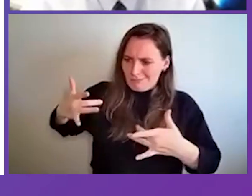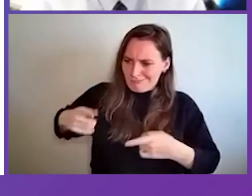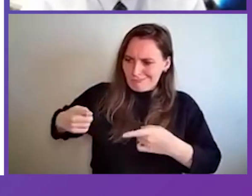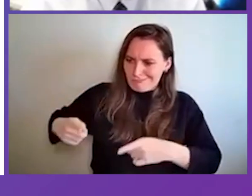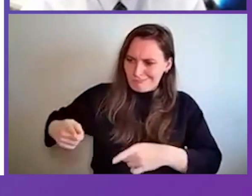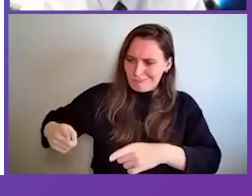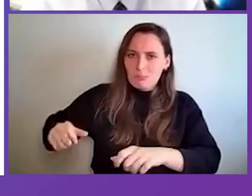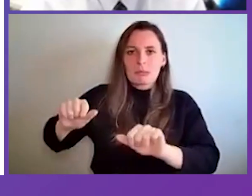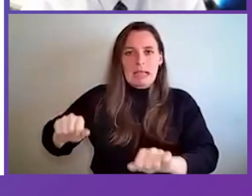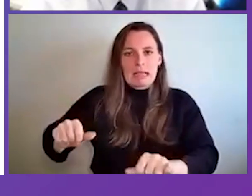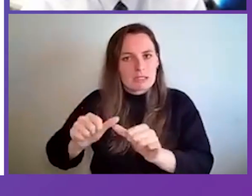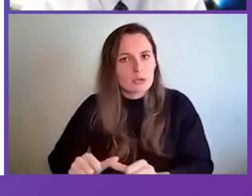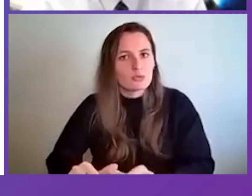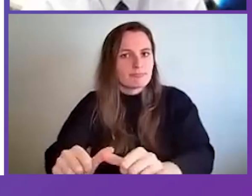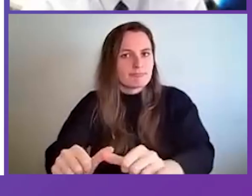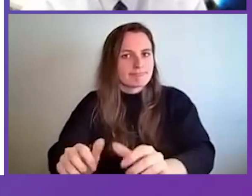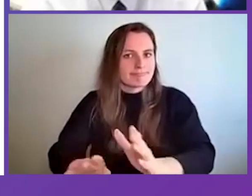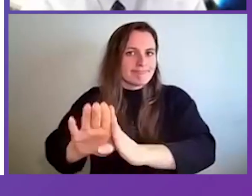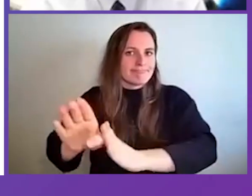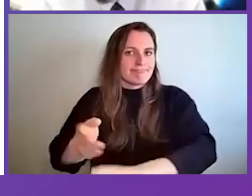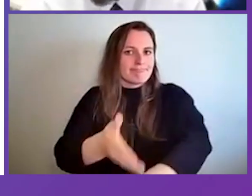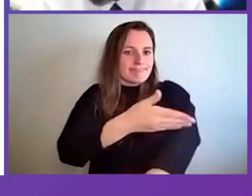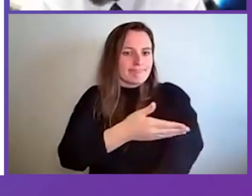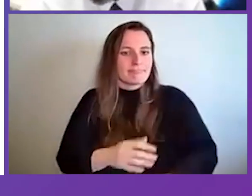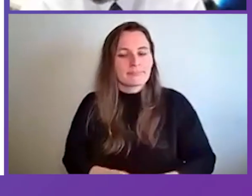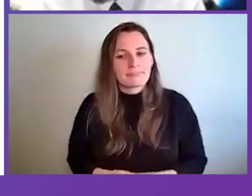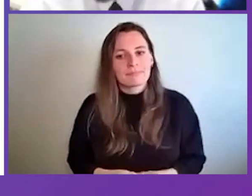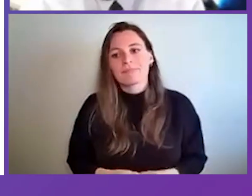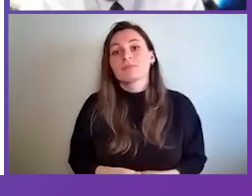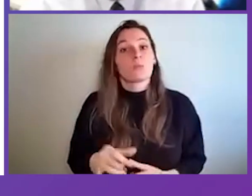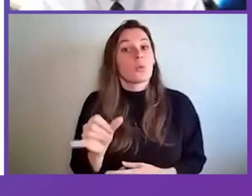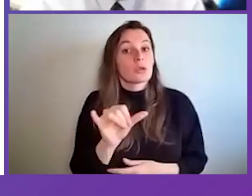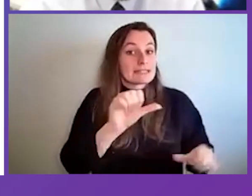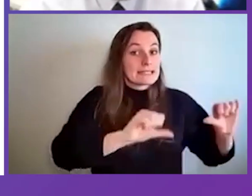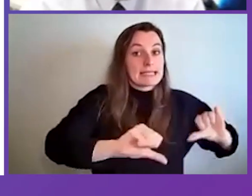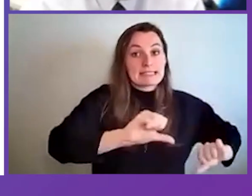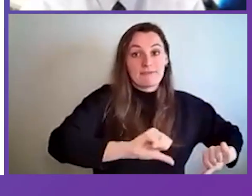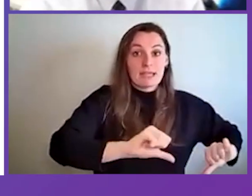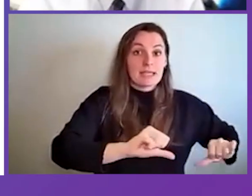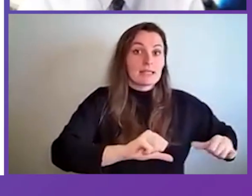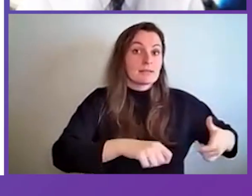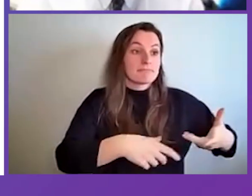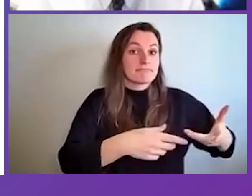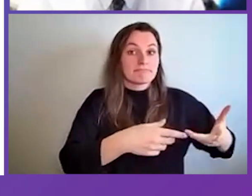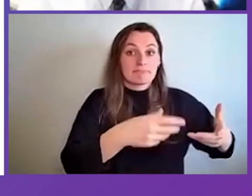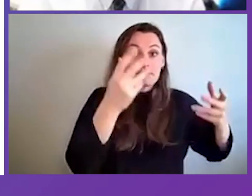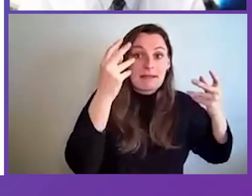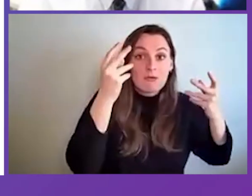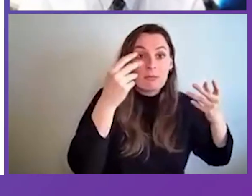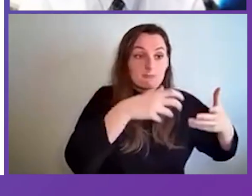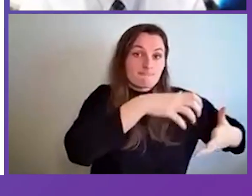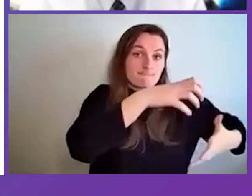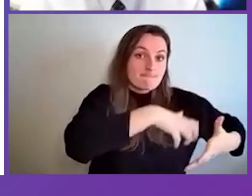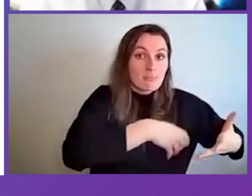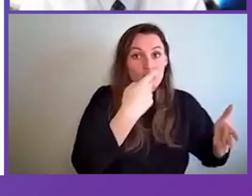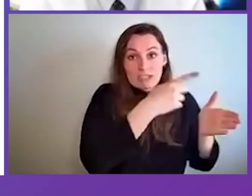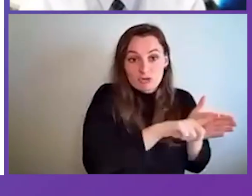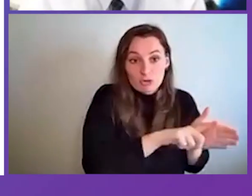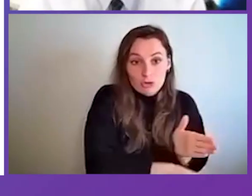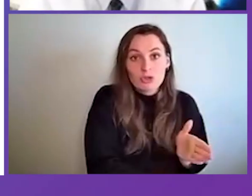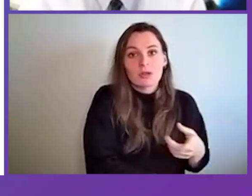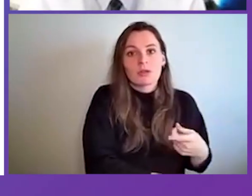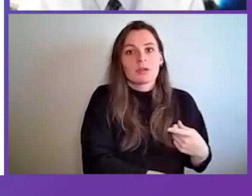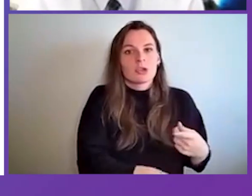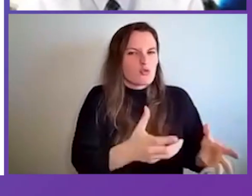at the scientific literature, the academic literature, I should say, in a rapid review.